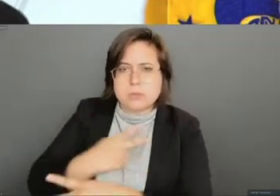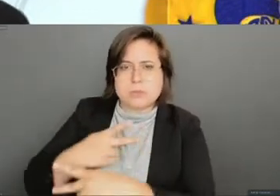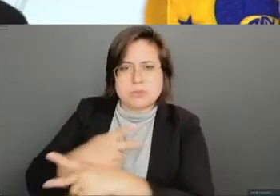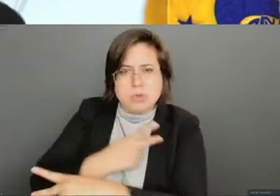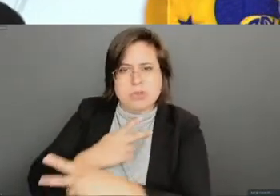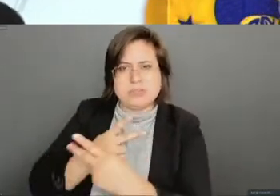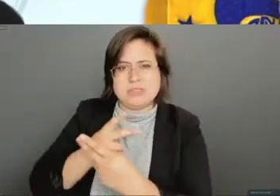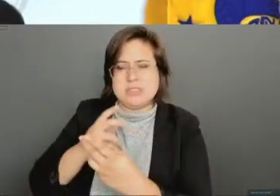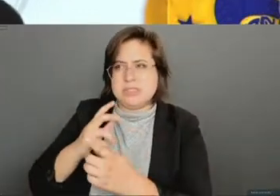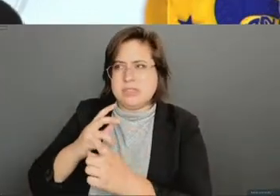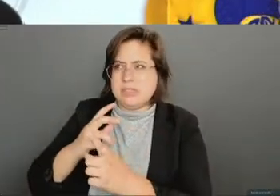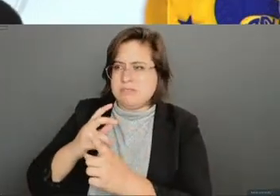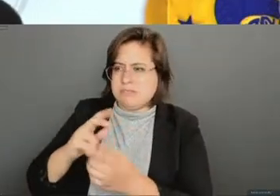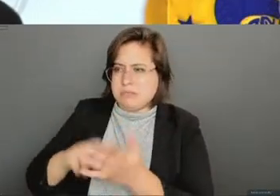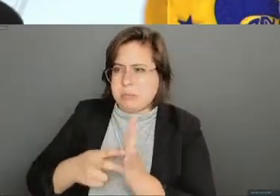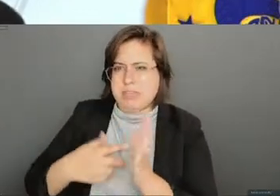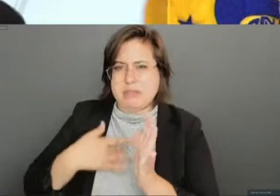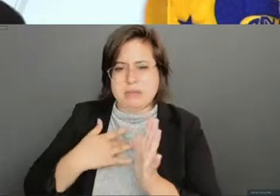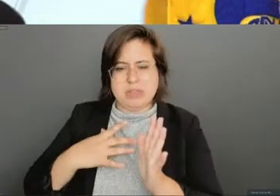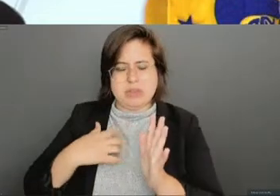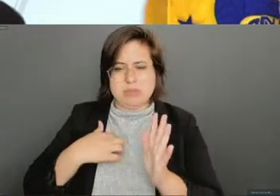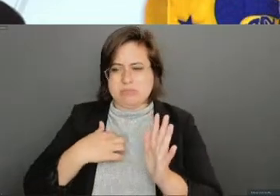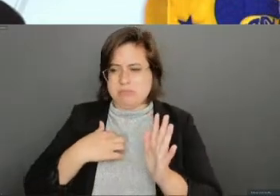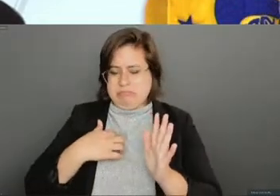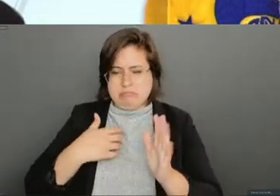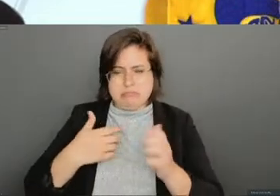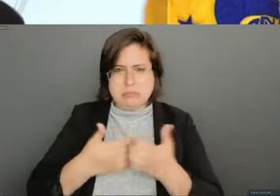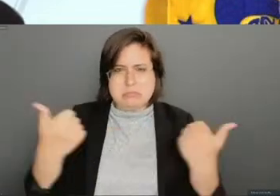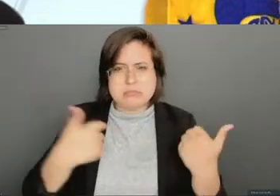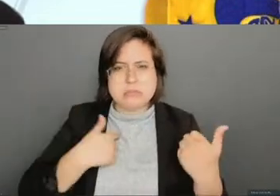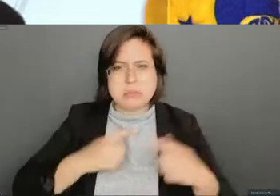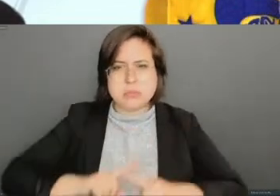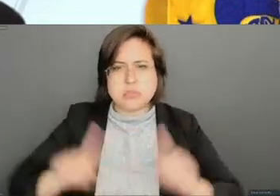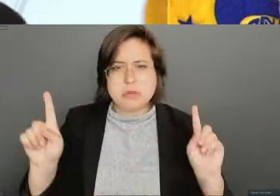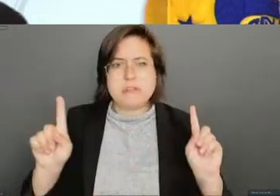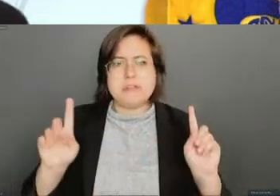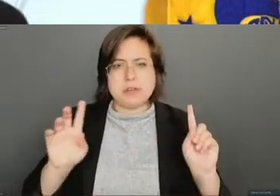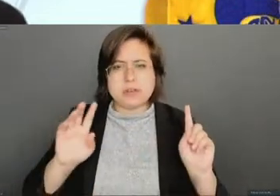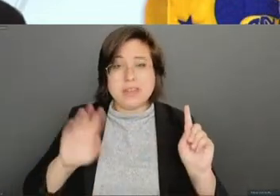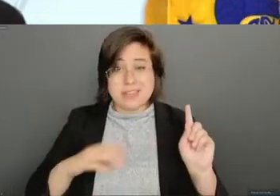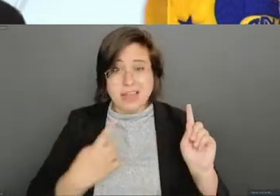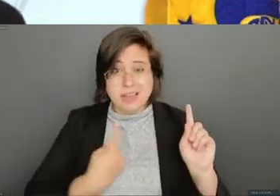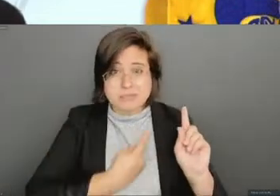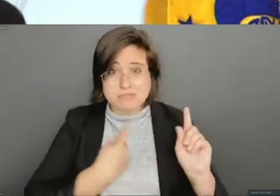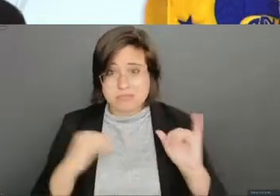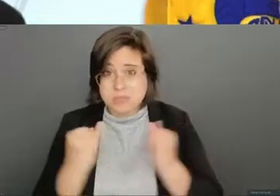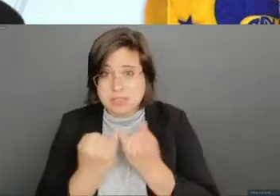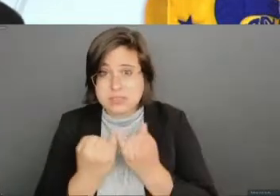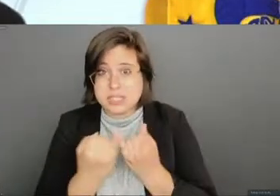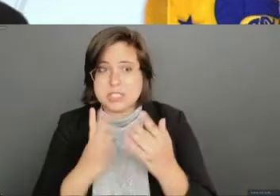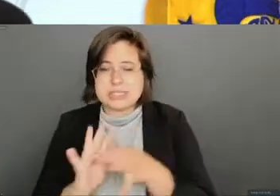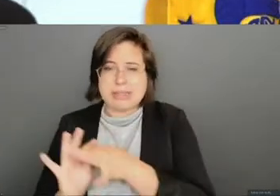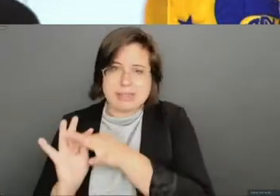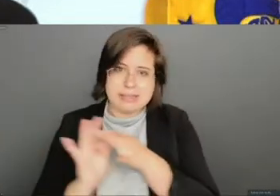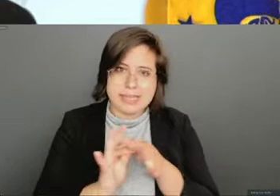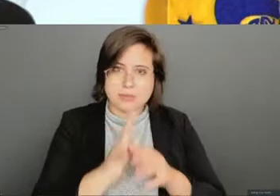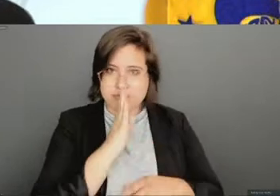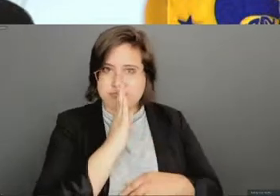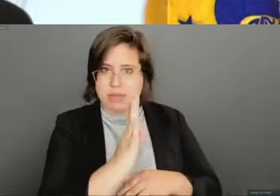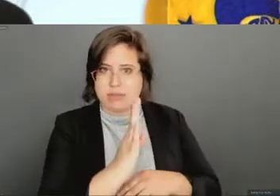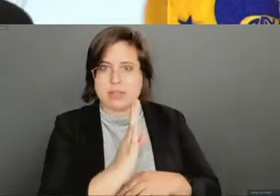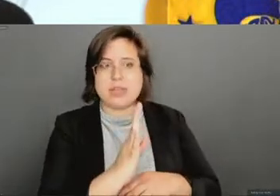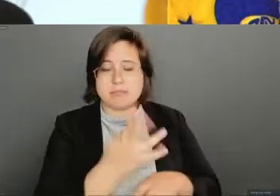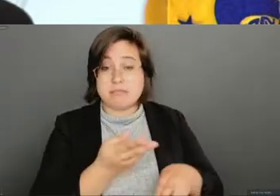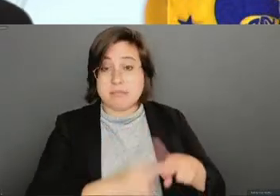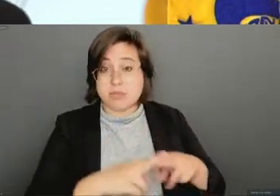isolation. And what we've learned about that isolation, about that loneliness, is that it's linked to not only increases in